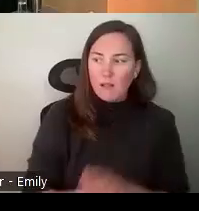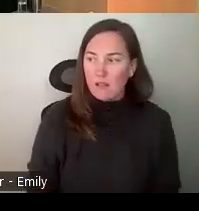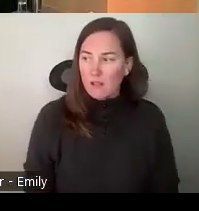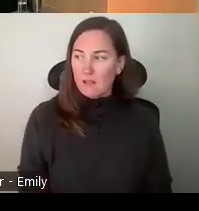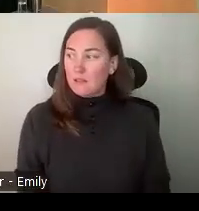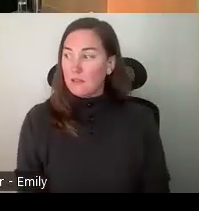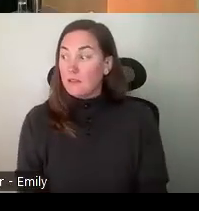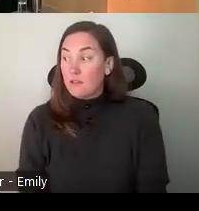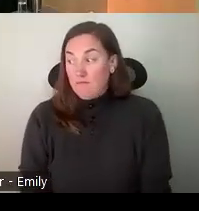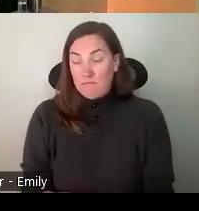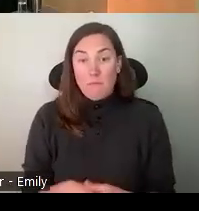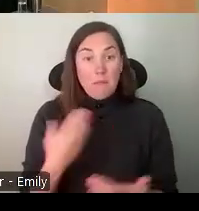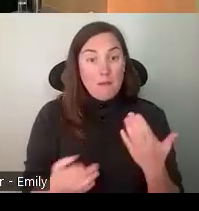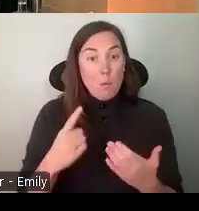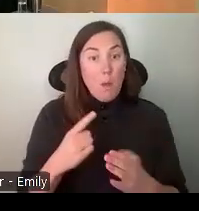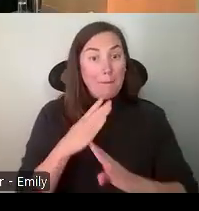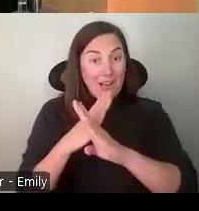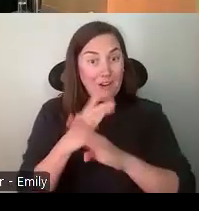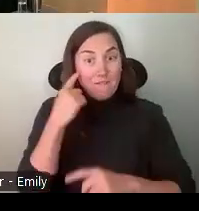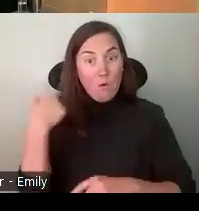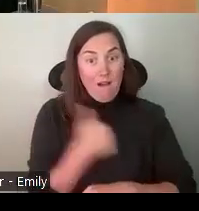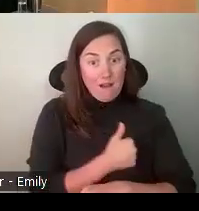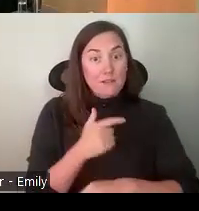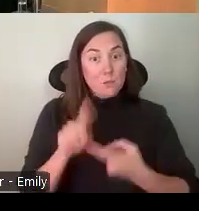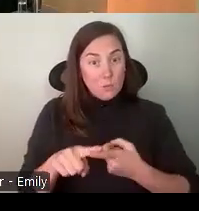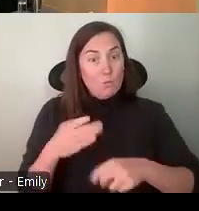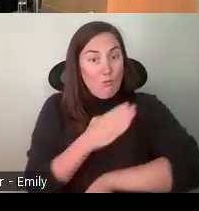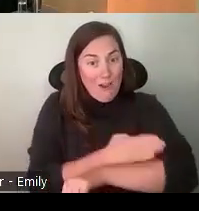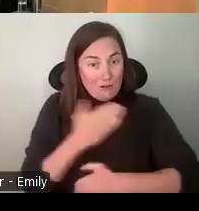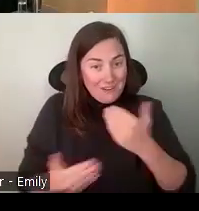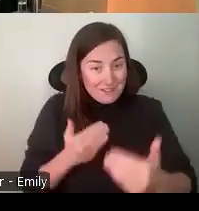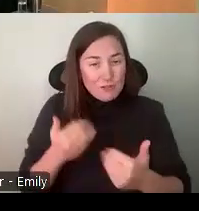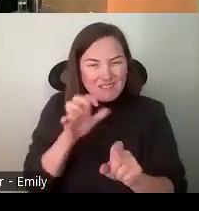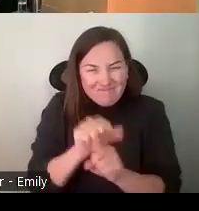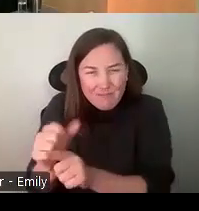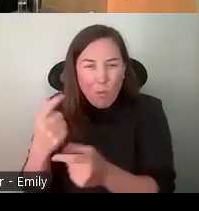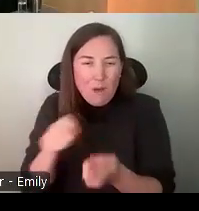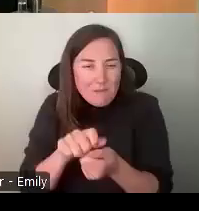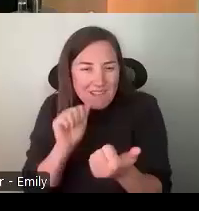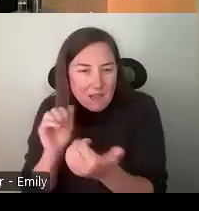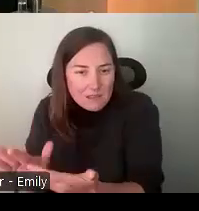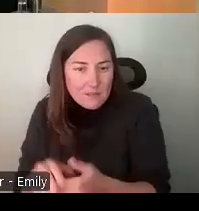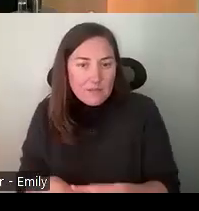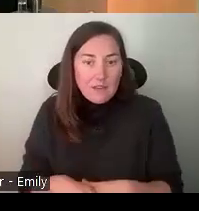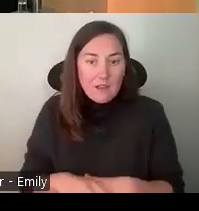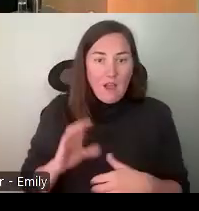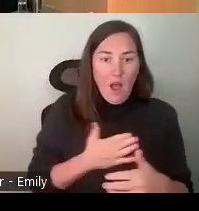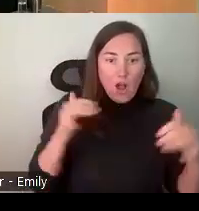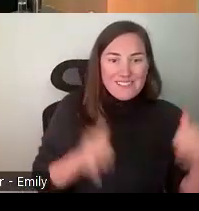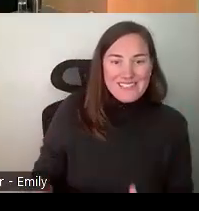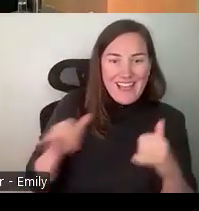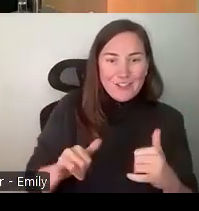This could be a barrier to us really making progress on identifying mechanisms. Our standard assessments, the SCID, BPRS, PANS,